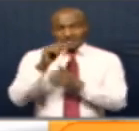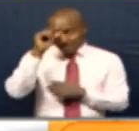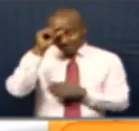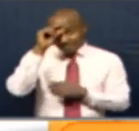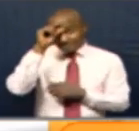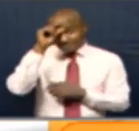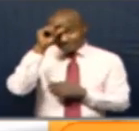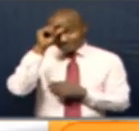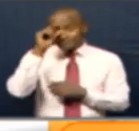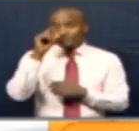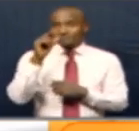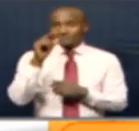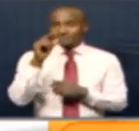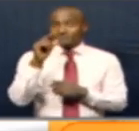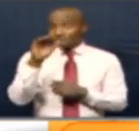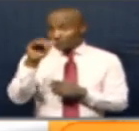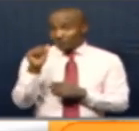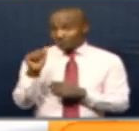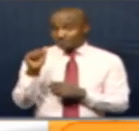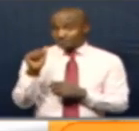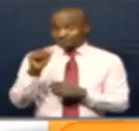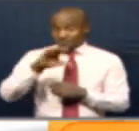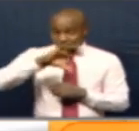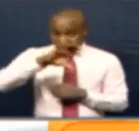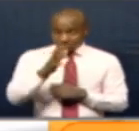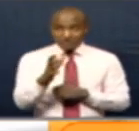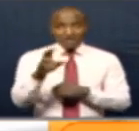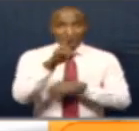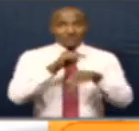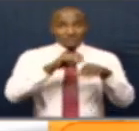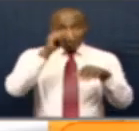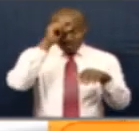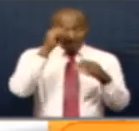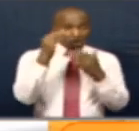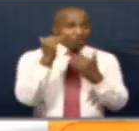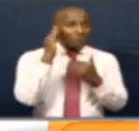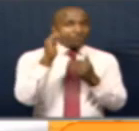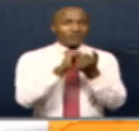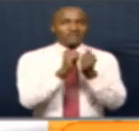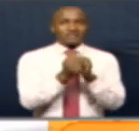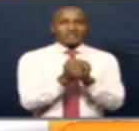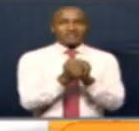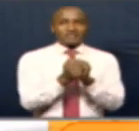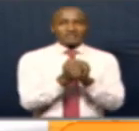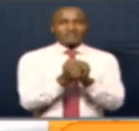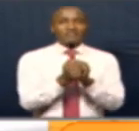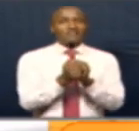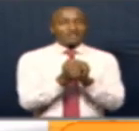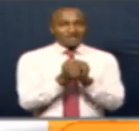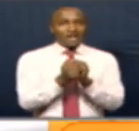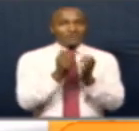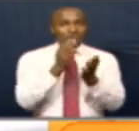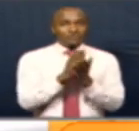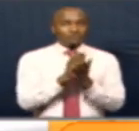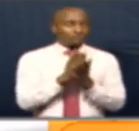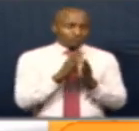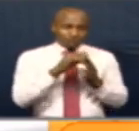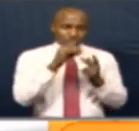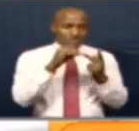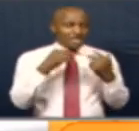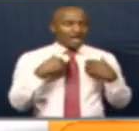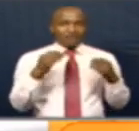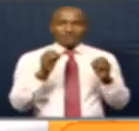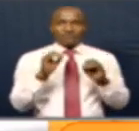joint team from both the county and national governments is hoping to change that, and they are in fact left with no choice but